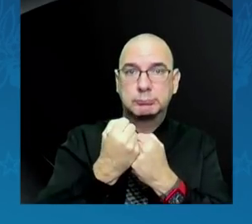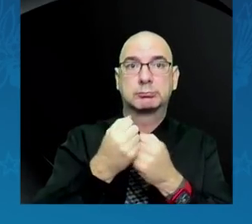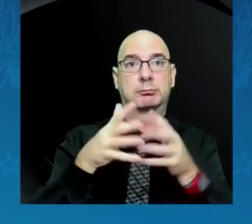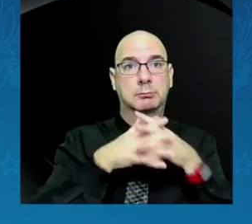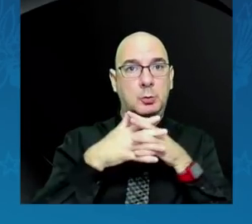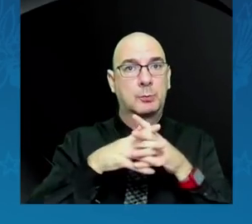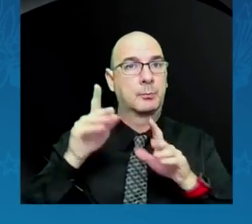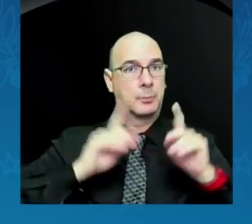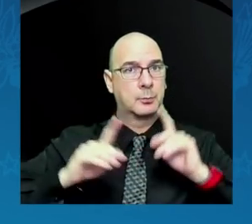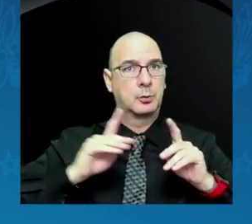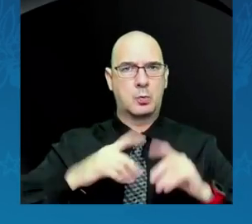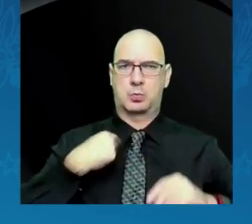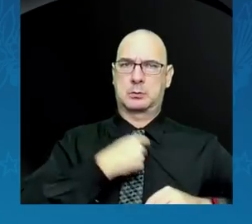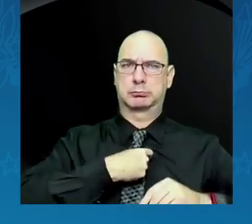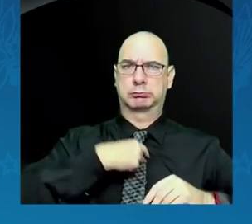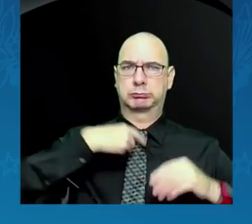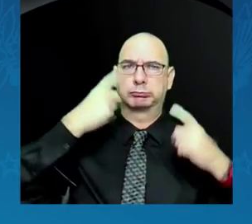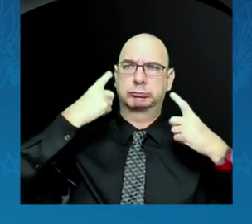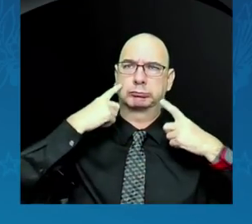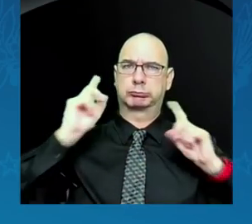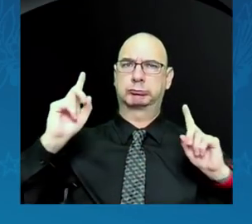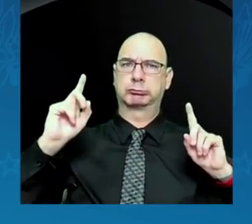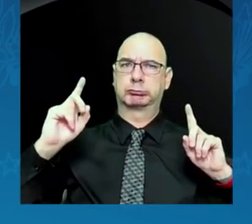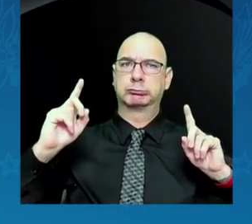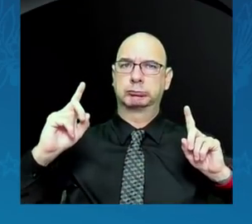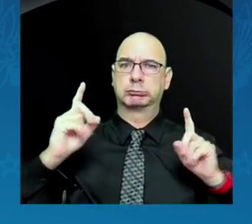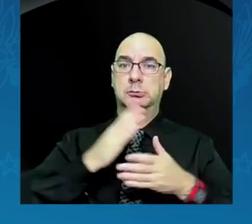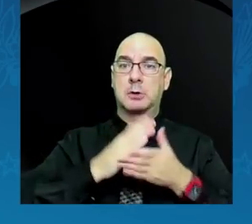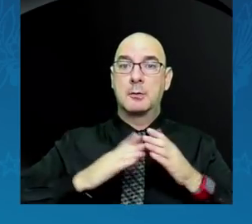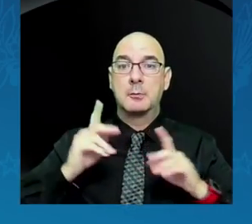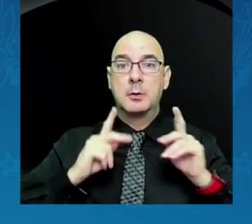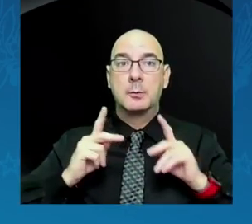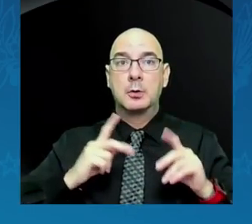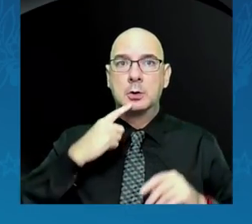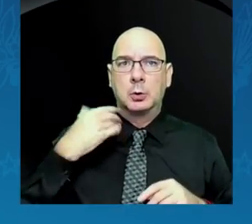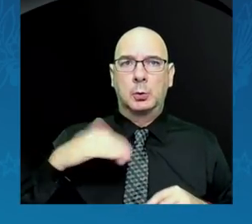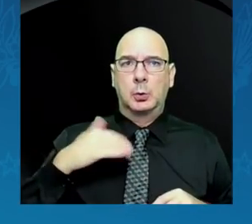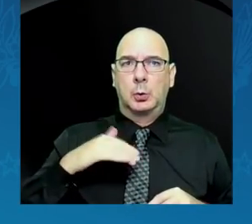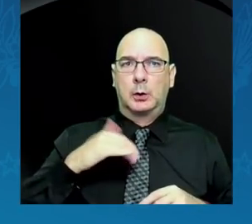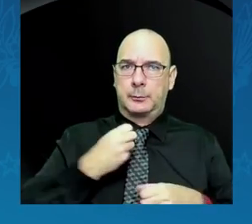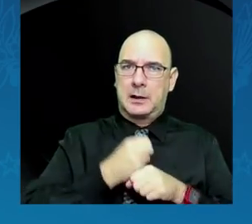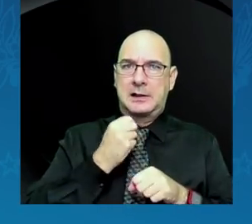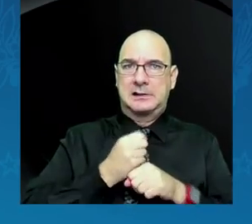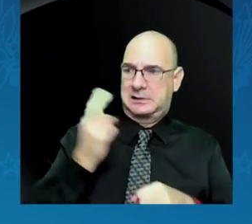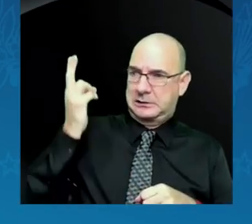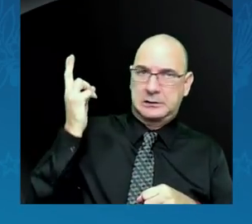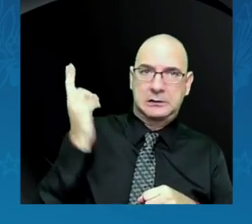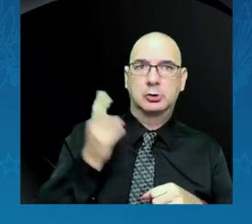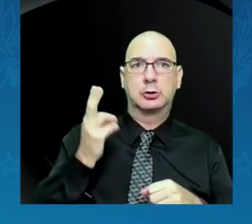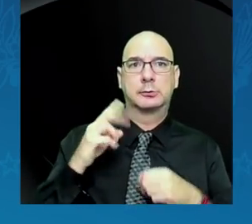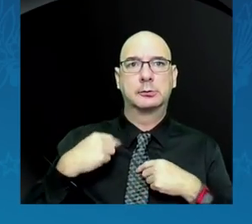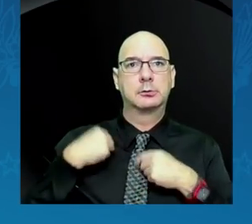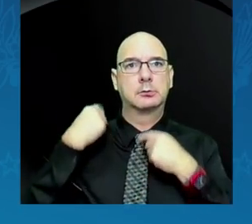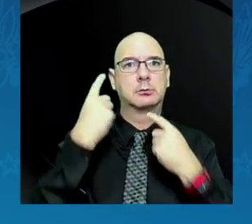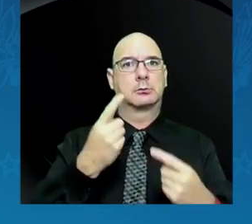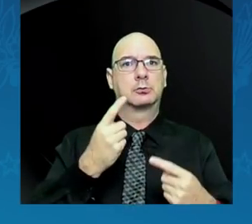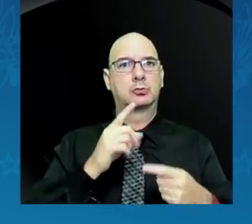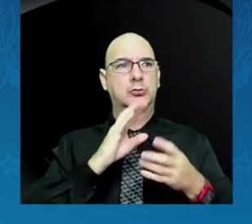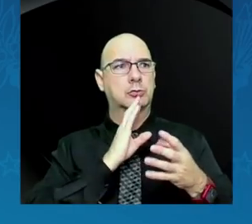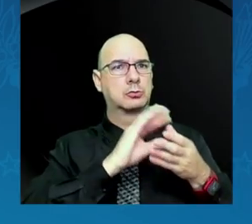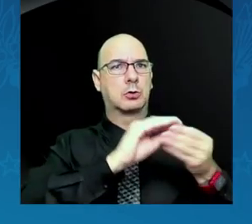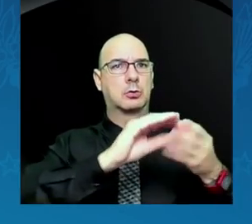was historic in that we've been talking for quite some time through many administrations about Infrastructure Week, and it finally